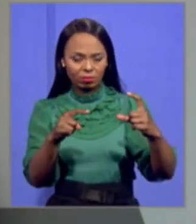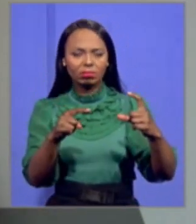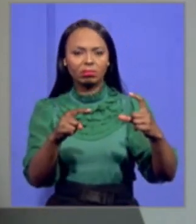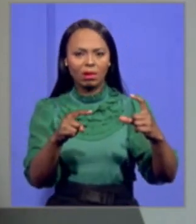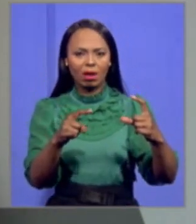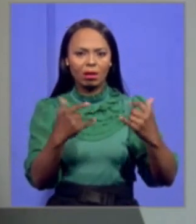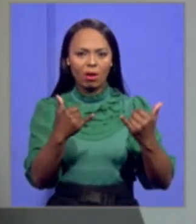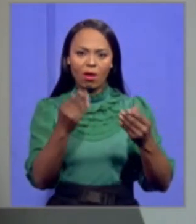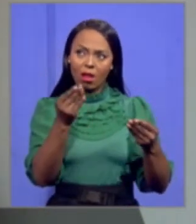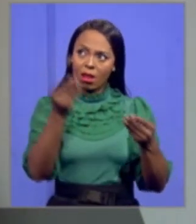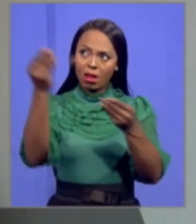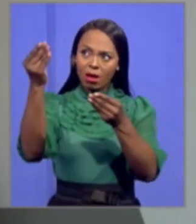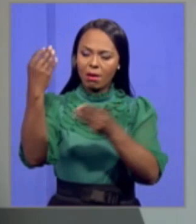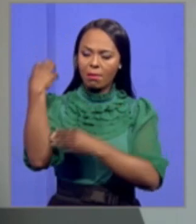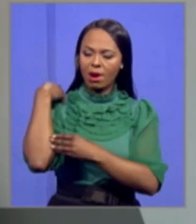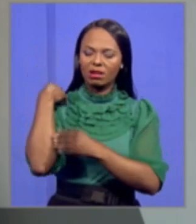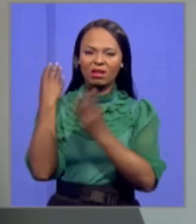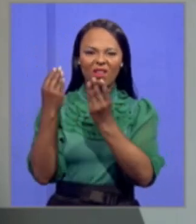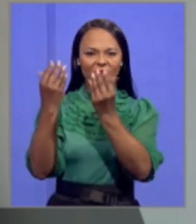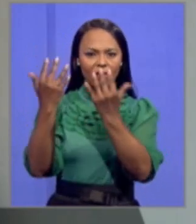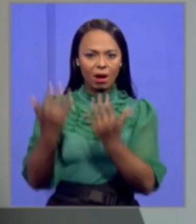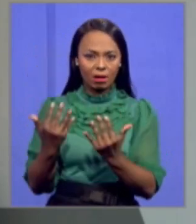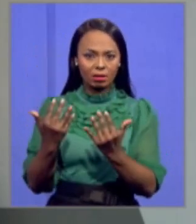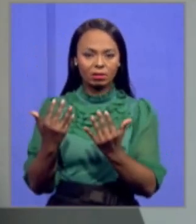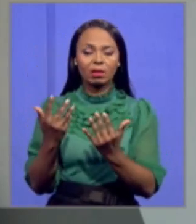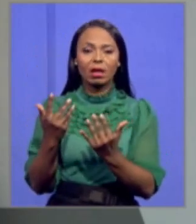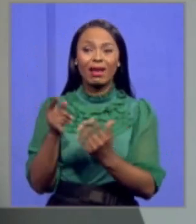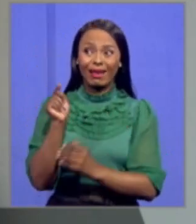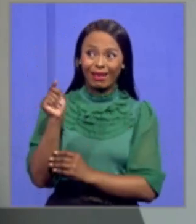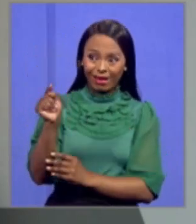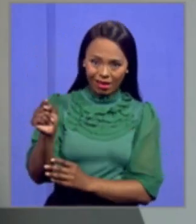write to the Minister of Finance. The